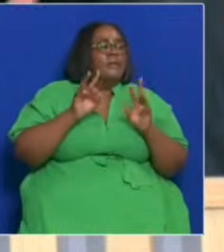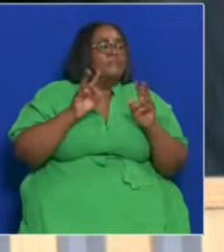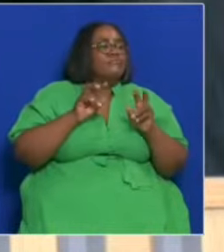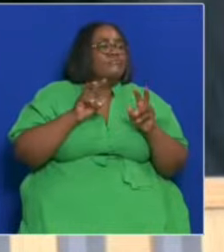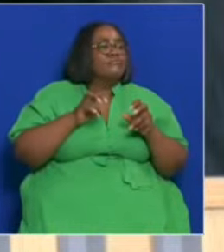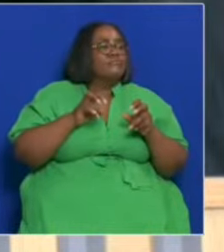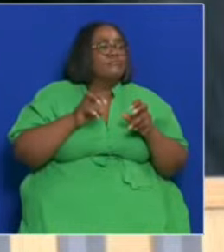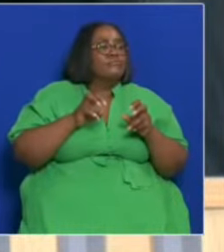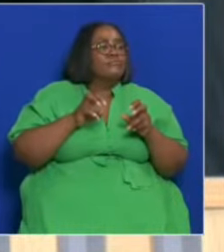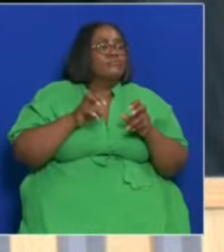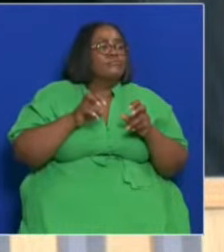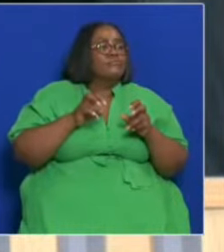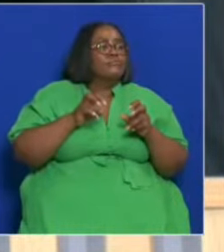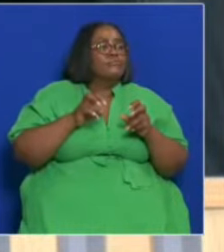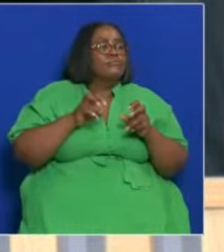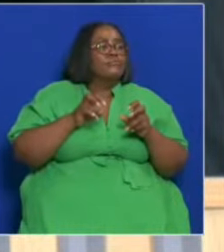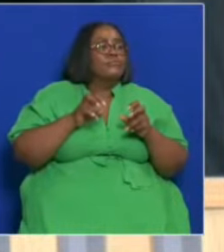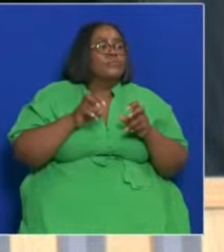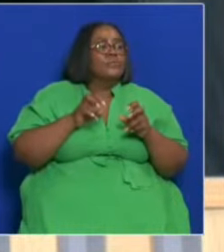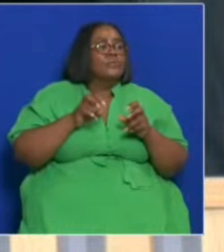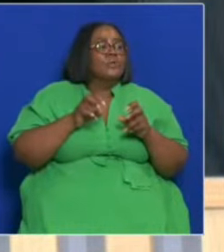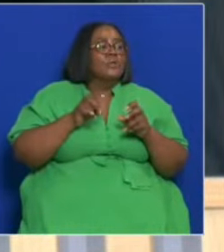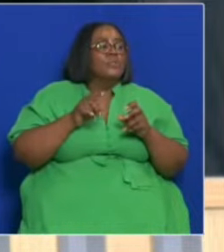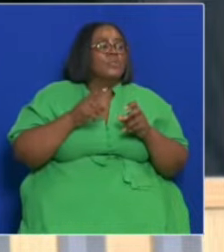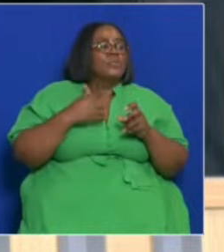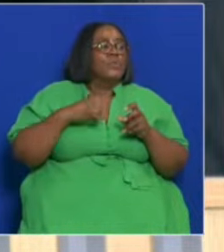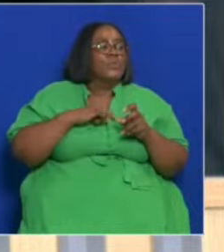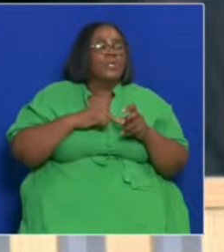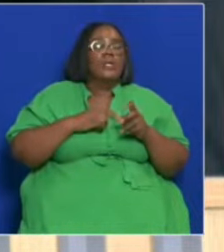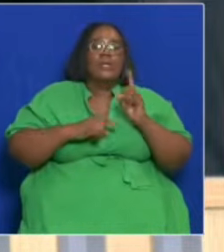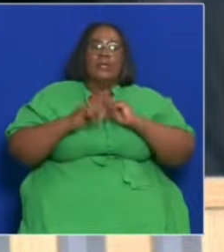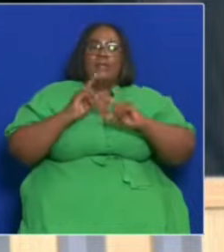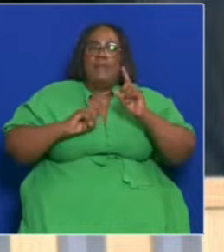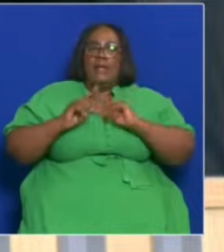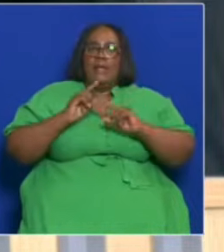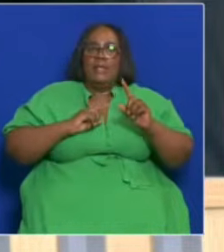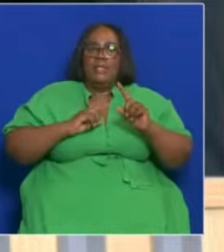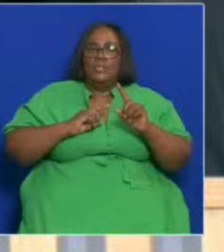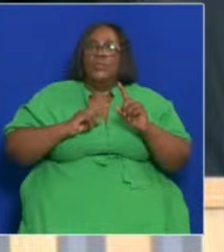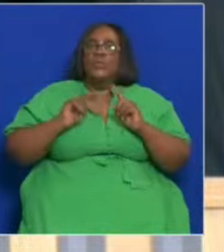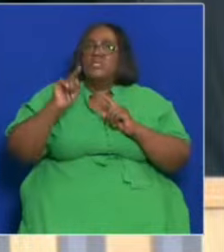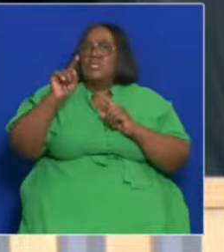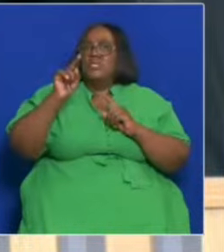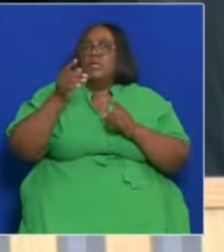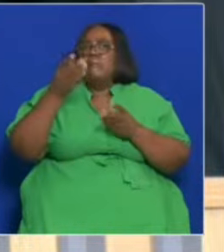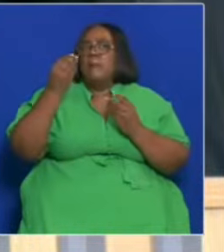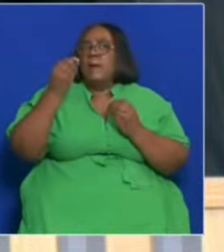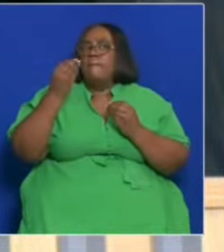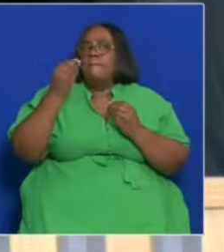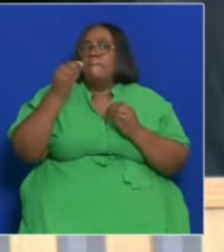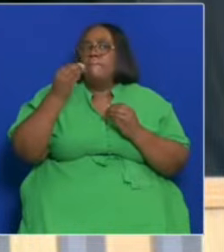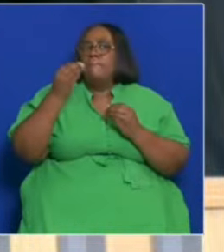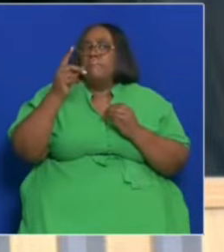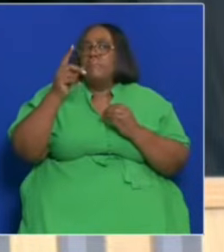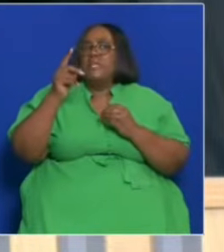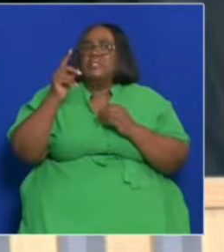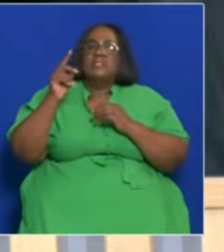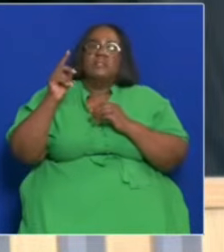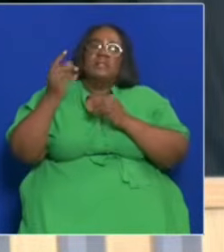it, when we've had a long debate about how this matter lands with the ID, but having taken that